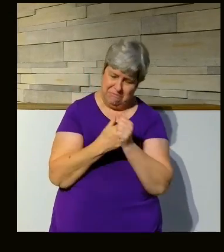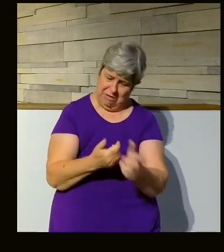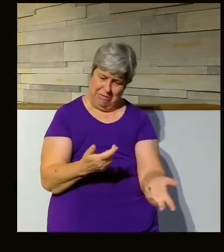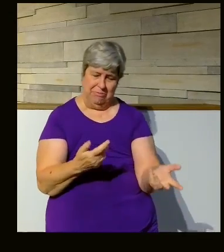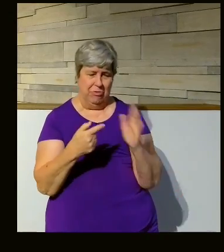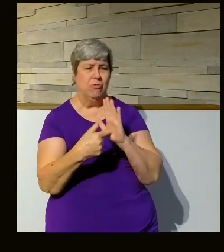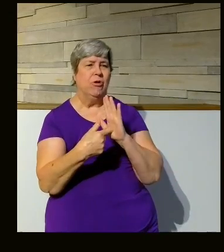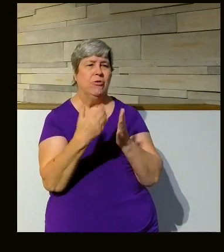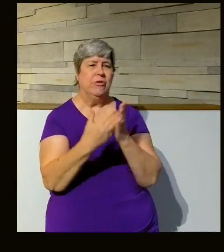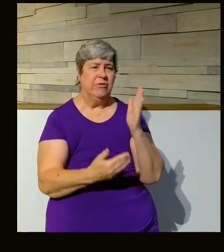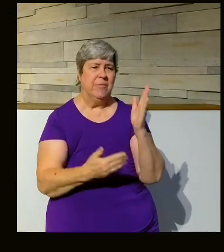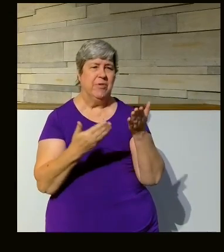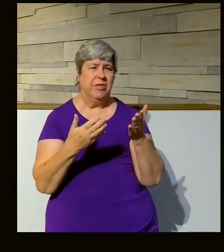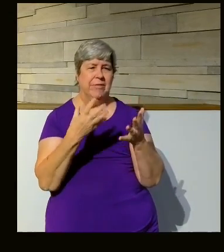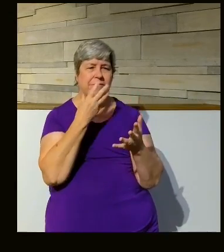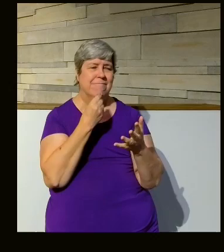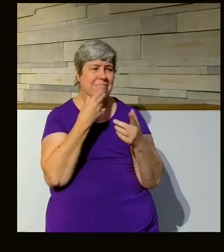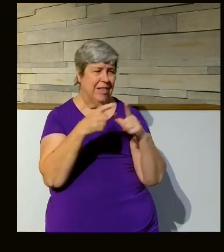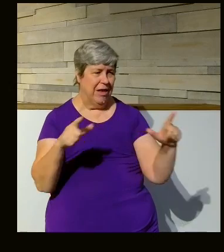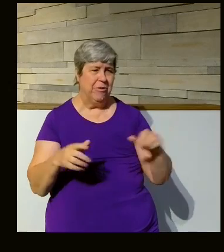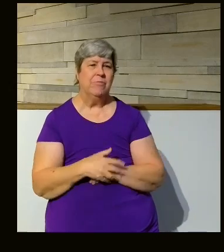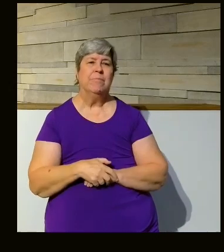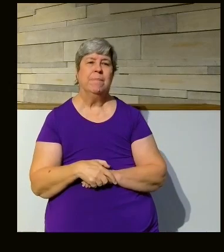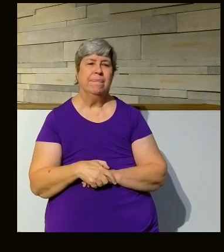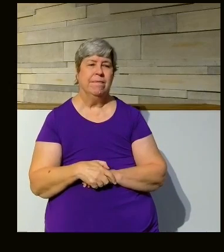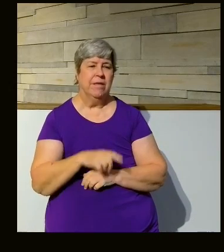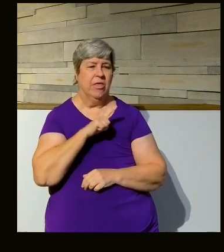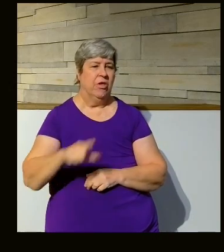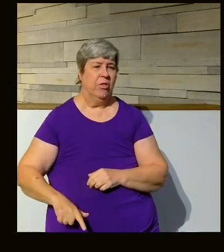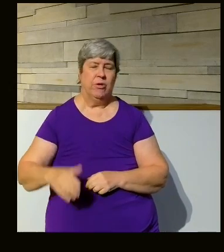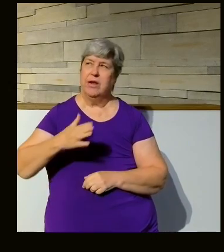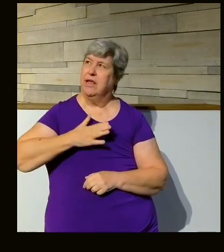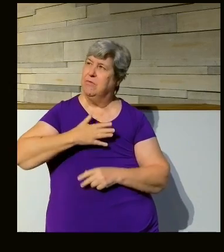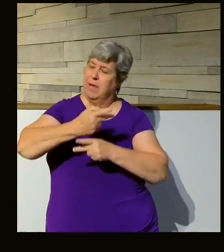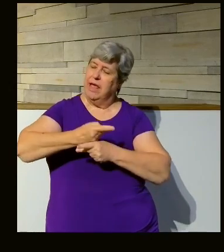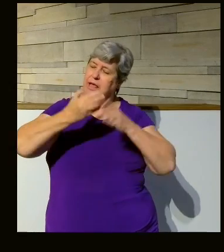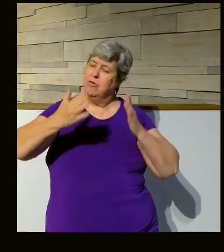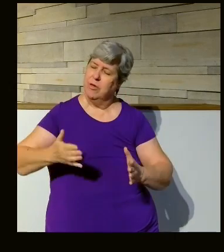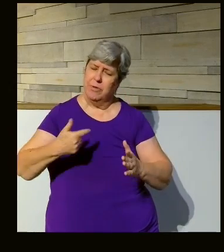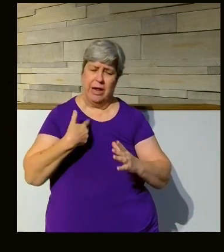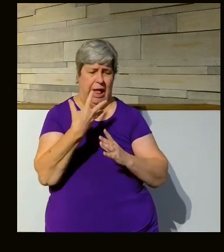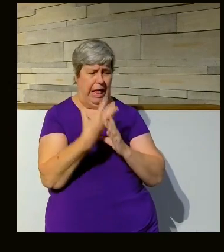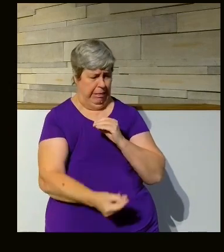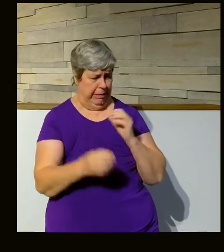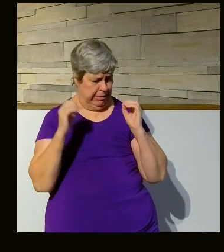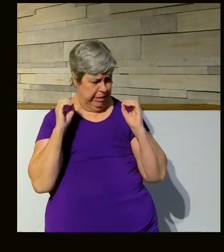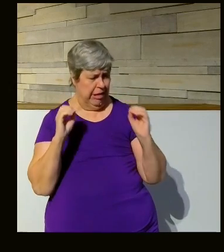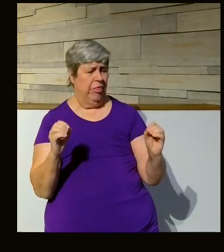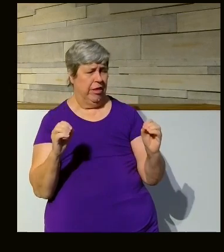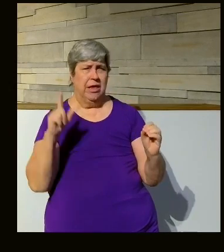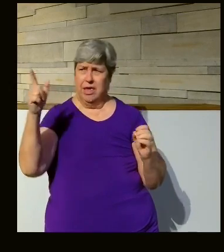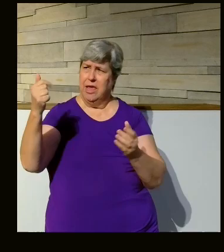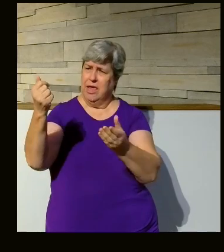kind of shows you some of the fluidity of the Hebrew language, all right? The Lord is my shepherd. I lack nothing.